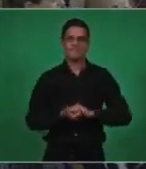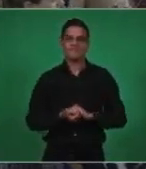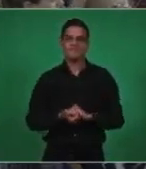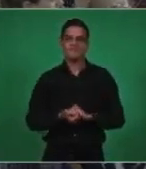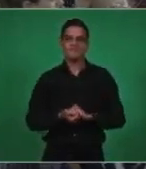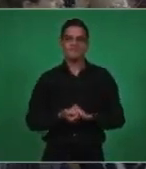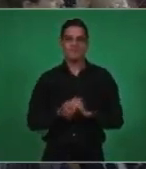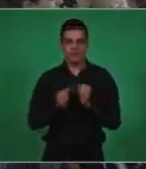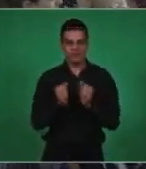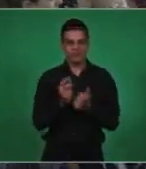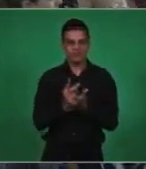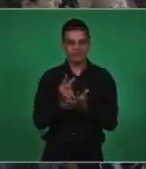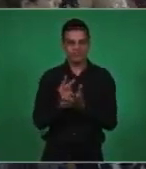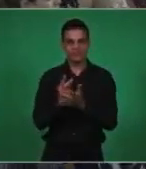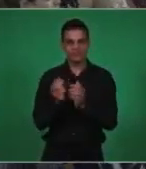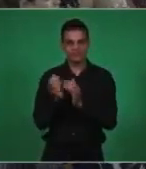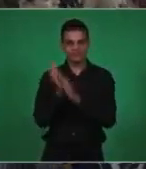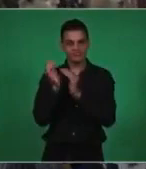You may be seated.